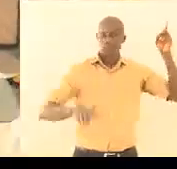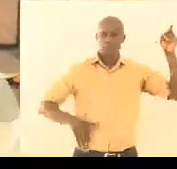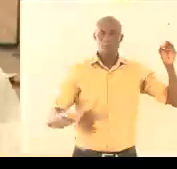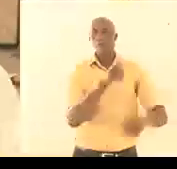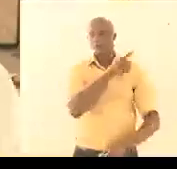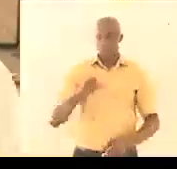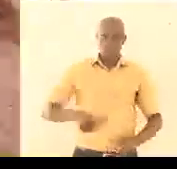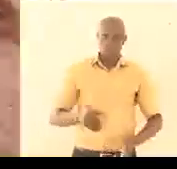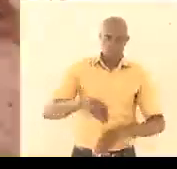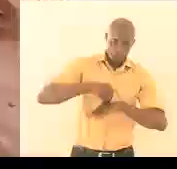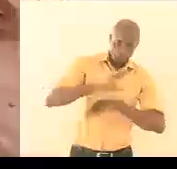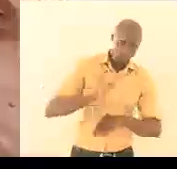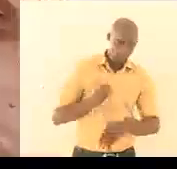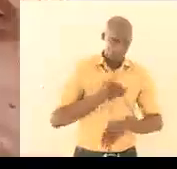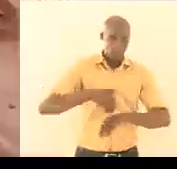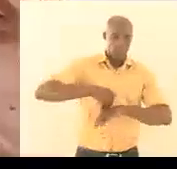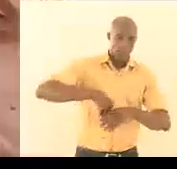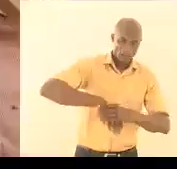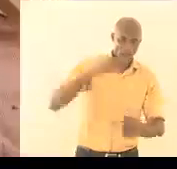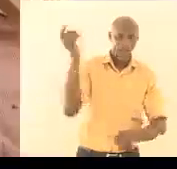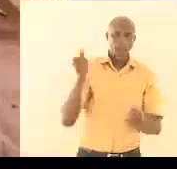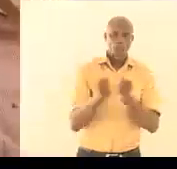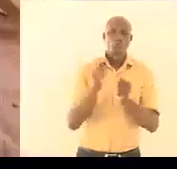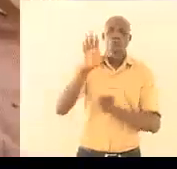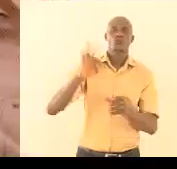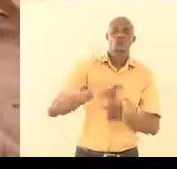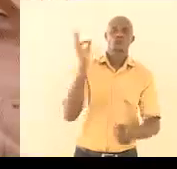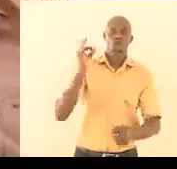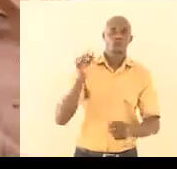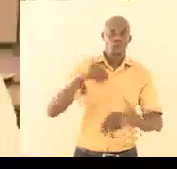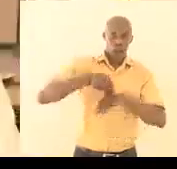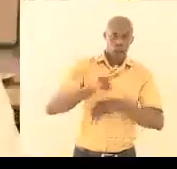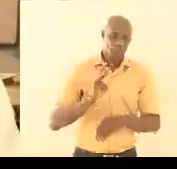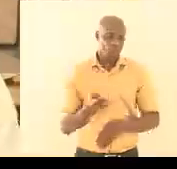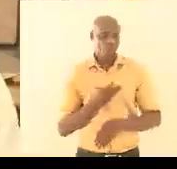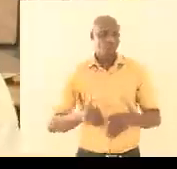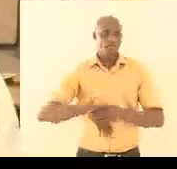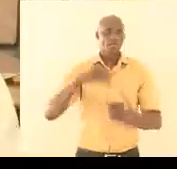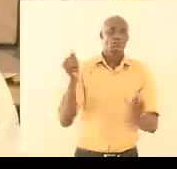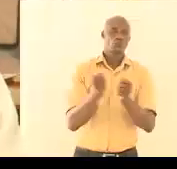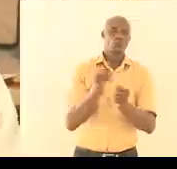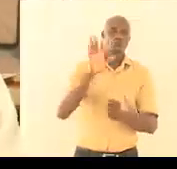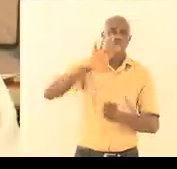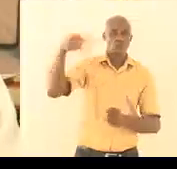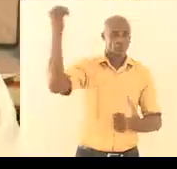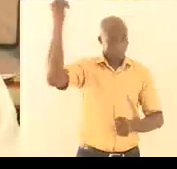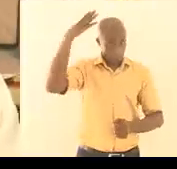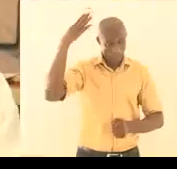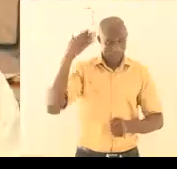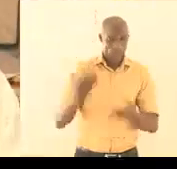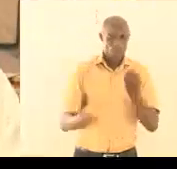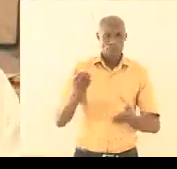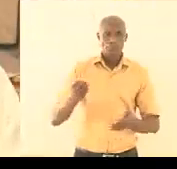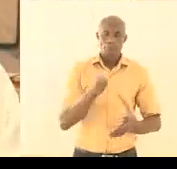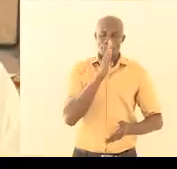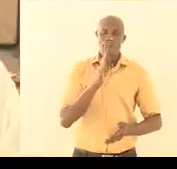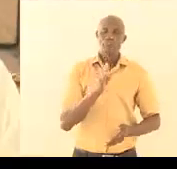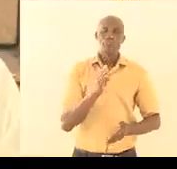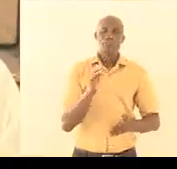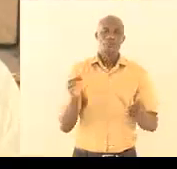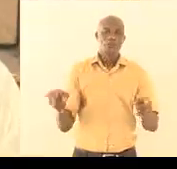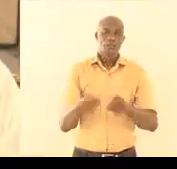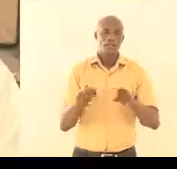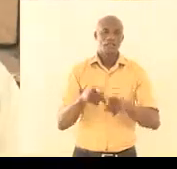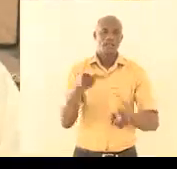Lord, send us out with your spirit. Send us out with your graces, that we may be like Peter and